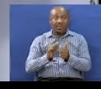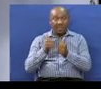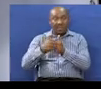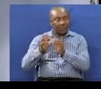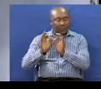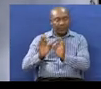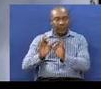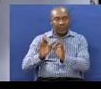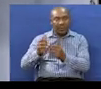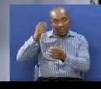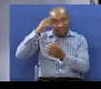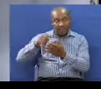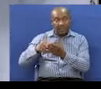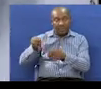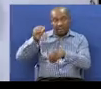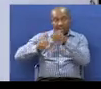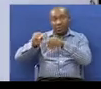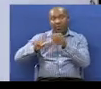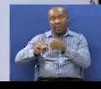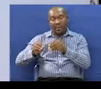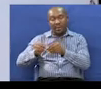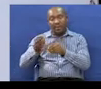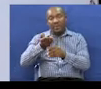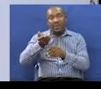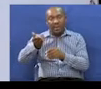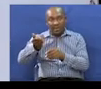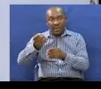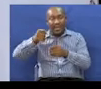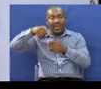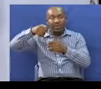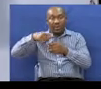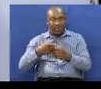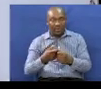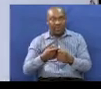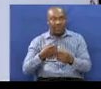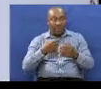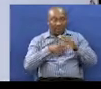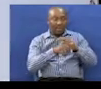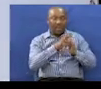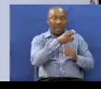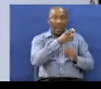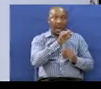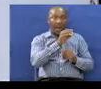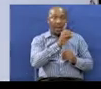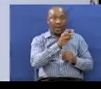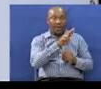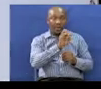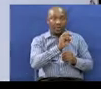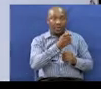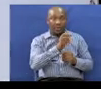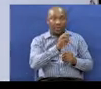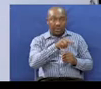oxidizing agent. Oxidizing agent. You know, in hydrogen, we are going to discuss about